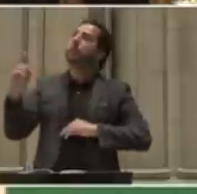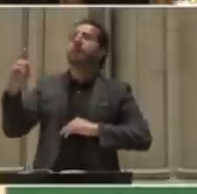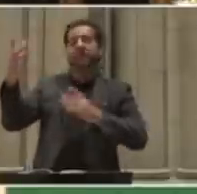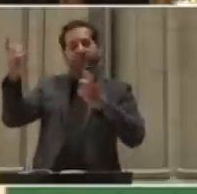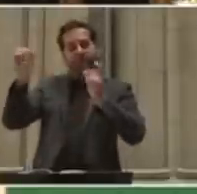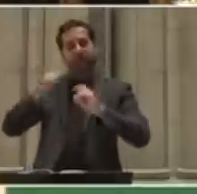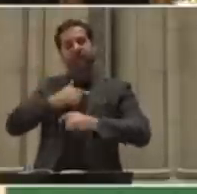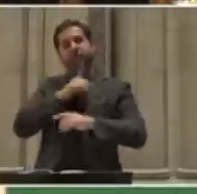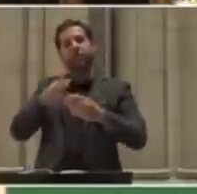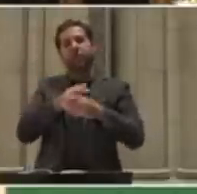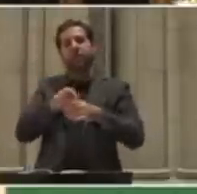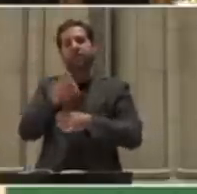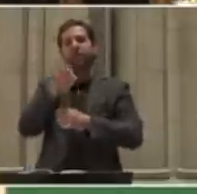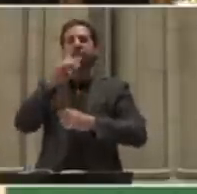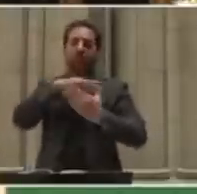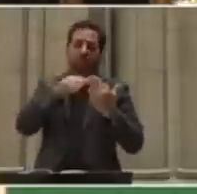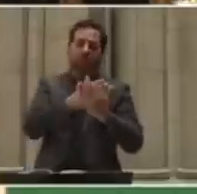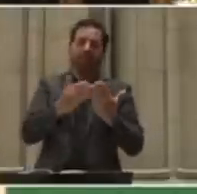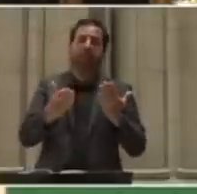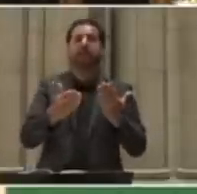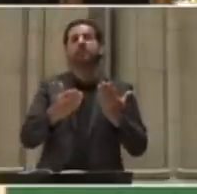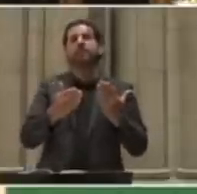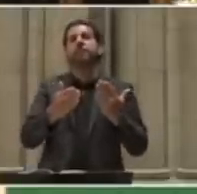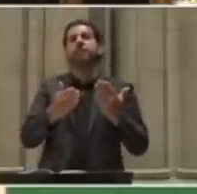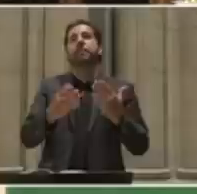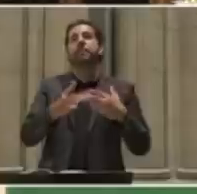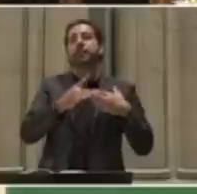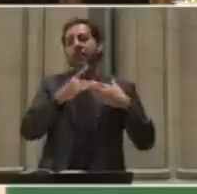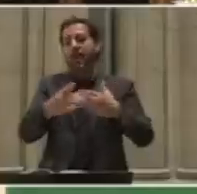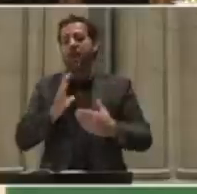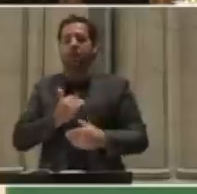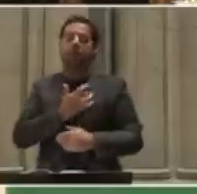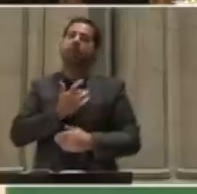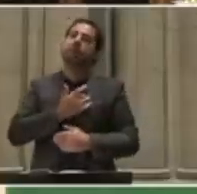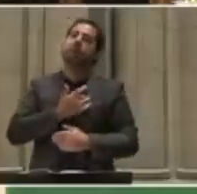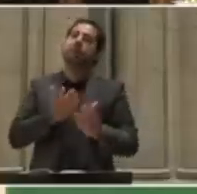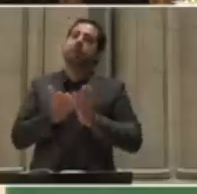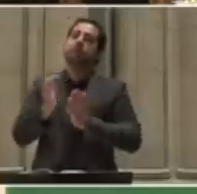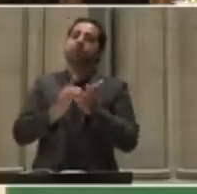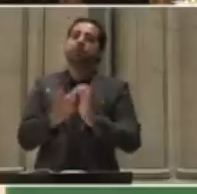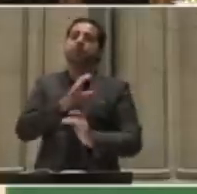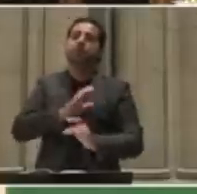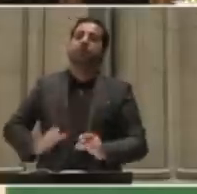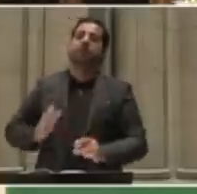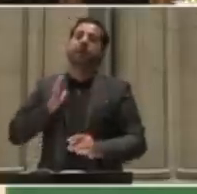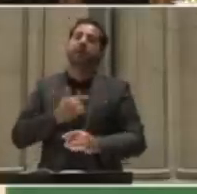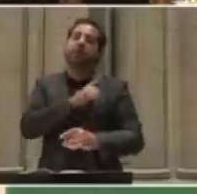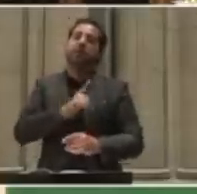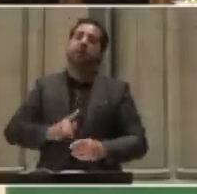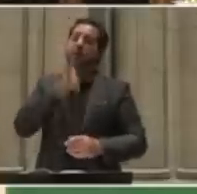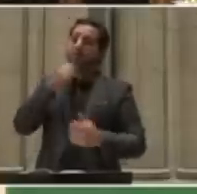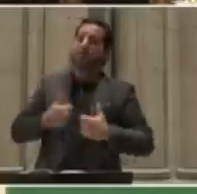grant that your Holy Spirit may in all things direct and rule our hearts. Through Jesus Christ our Lord, who lives